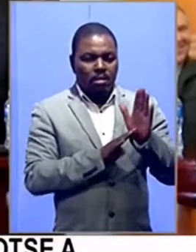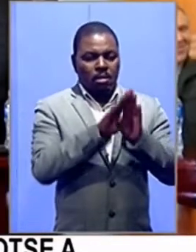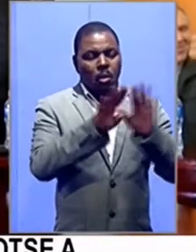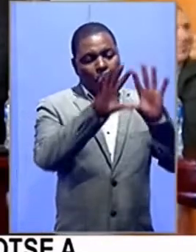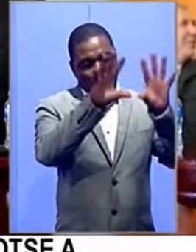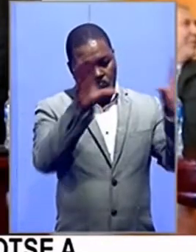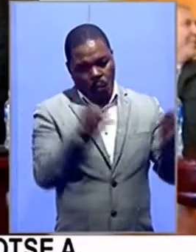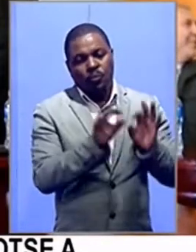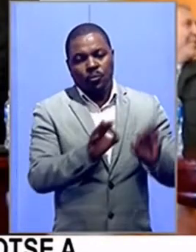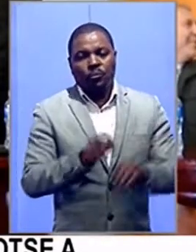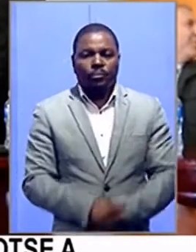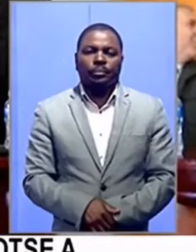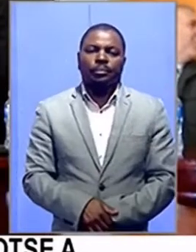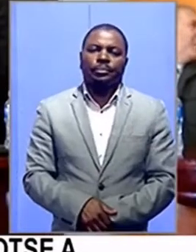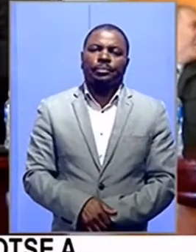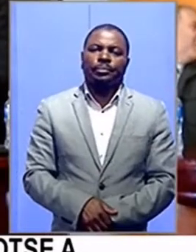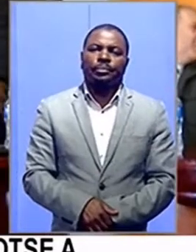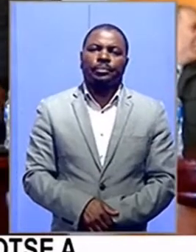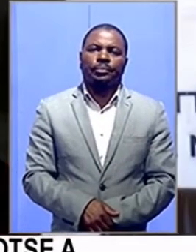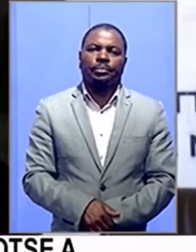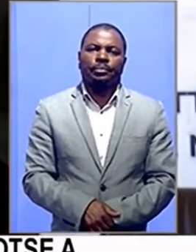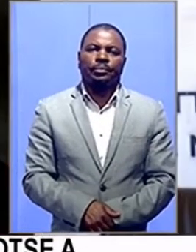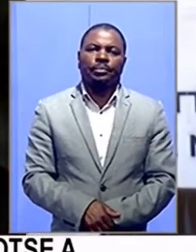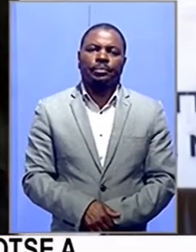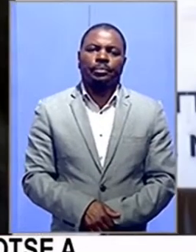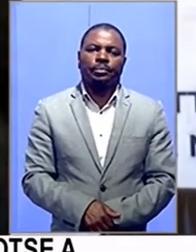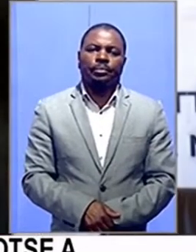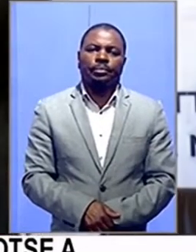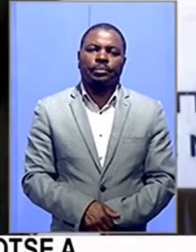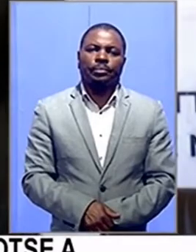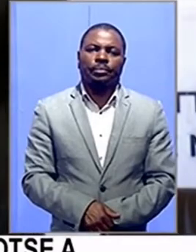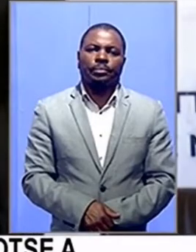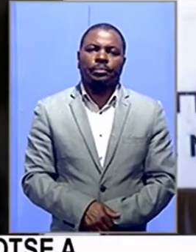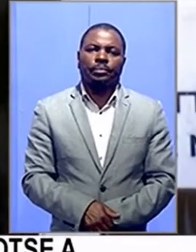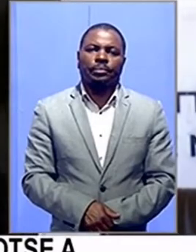kakaretso. Ke katle ho morapela SABC News, Kimberley.